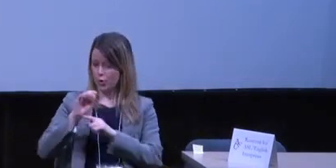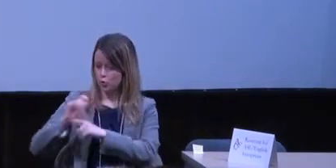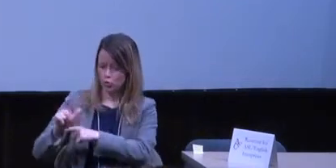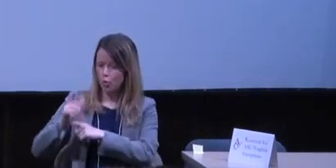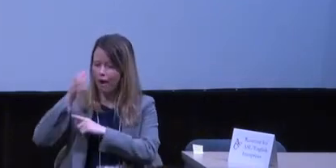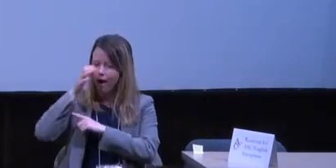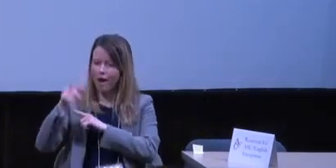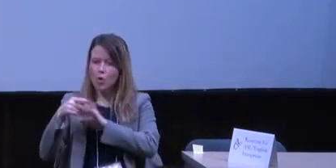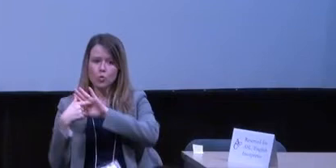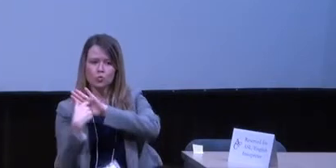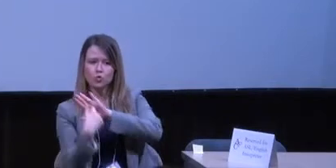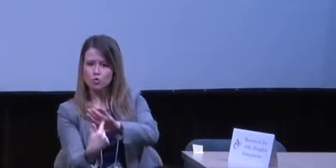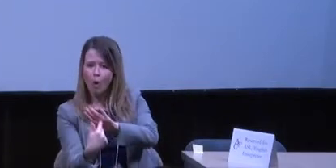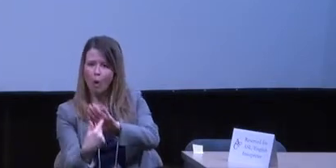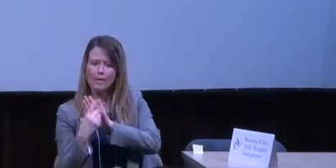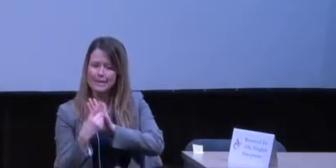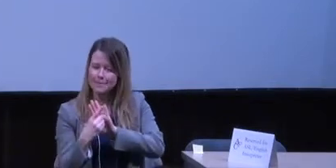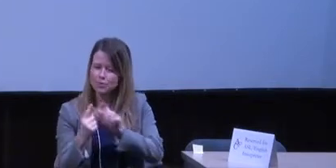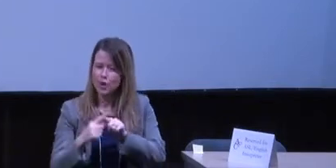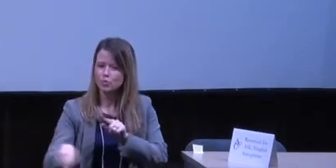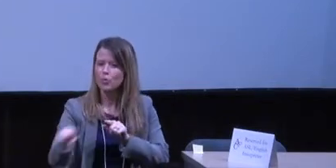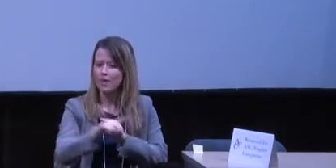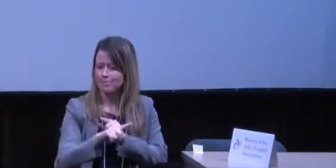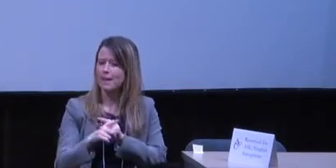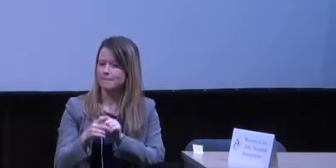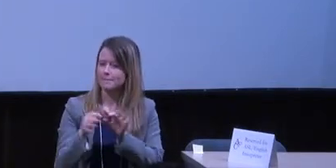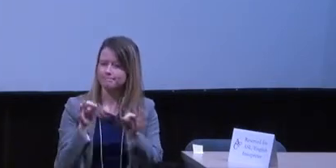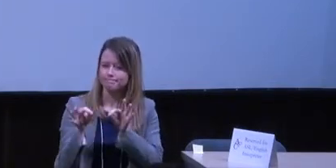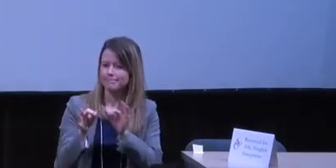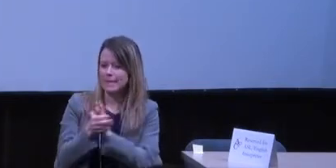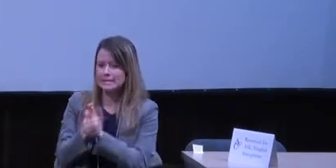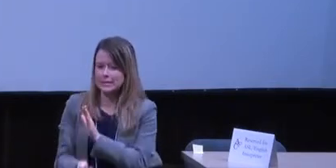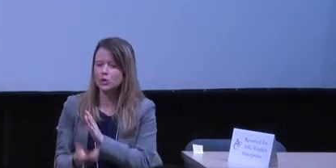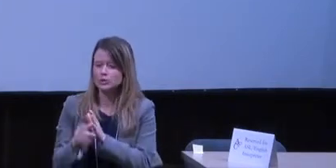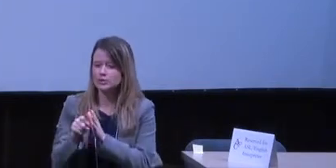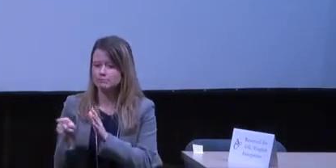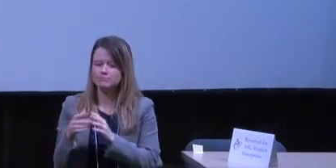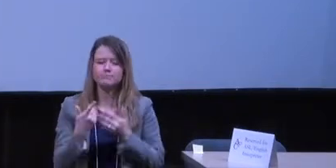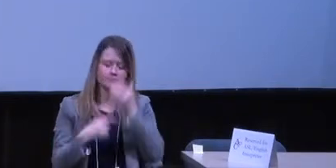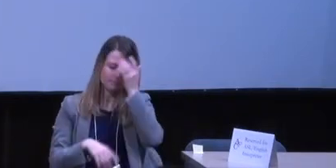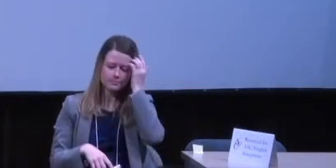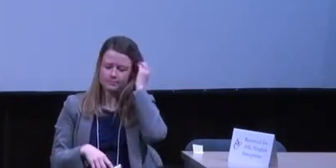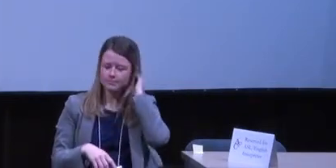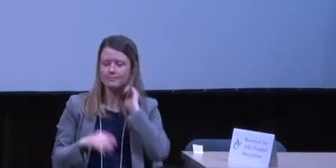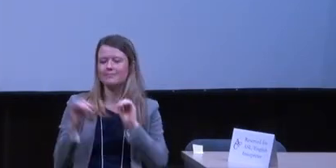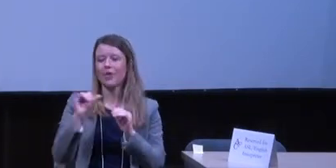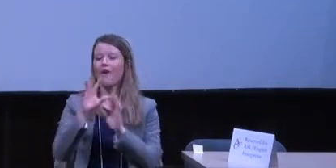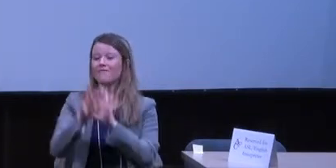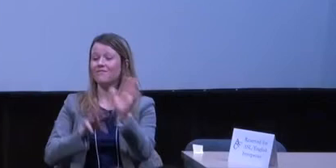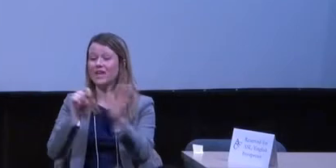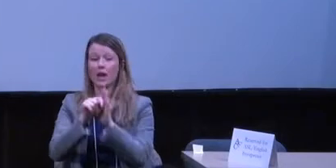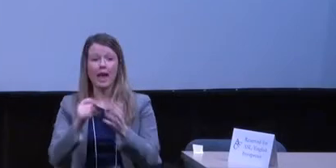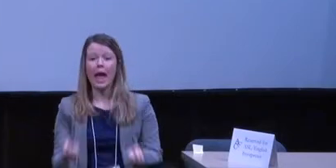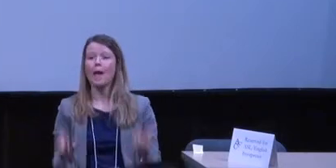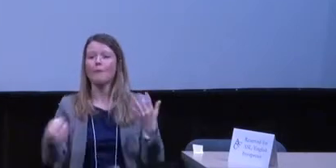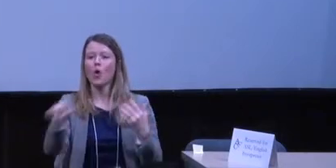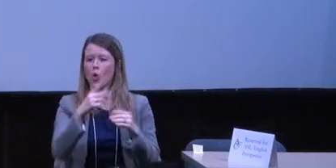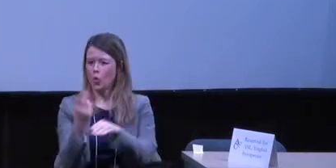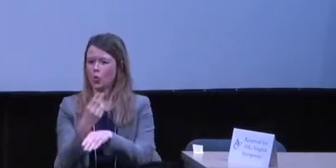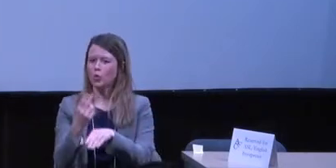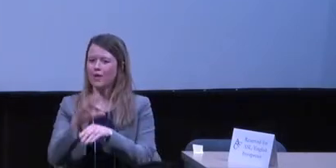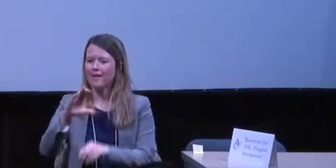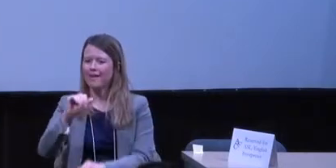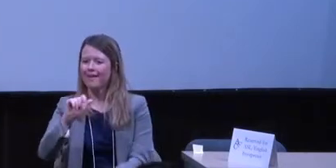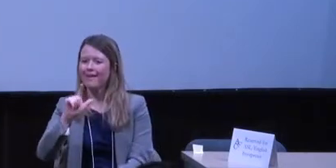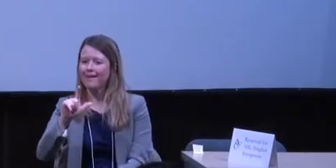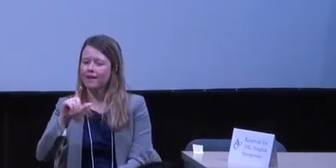to be understanding, those skill sets. We see a lot of videos. How many people have utilized Kaltura